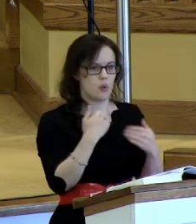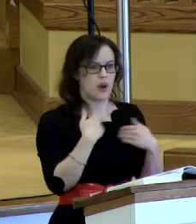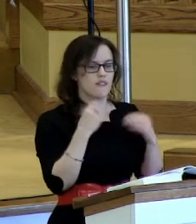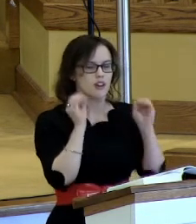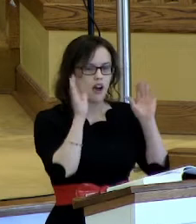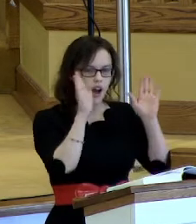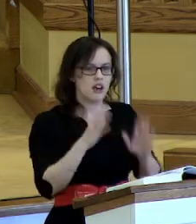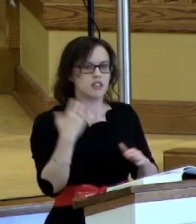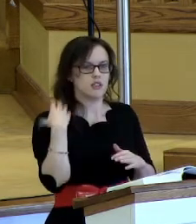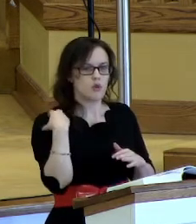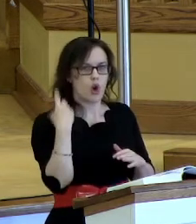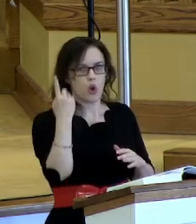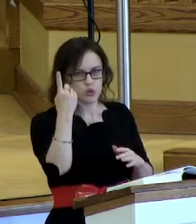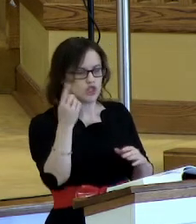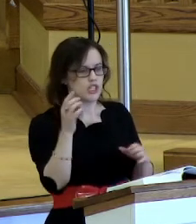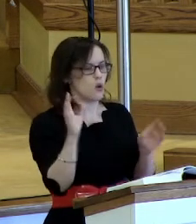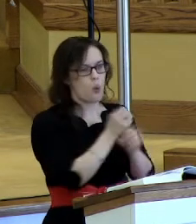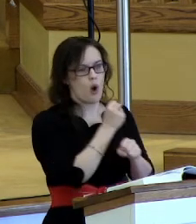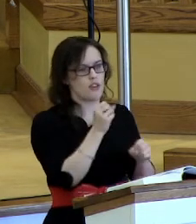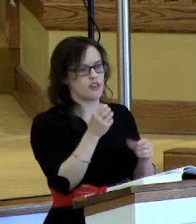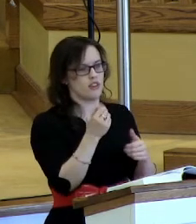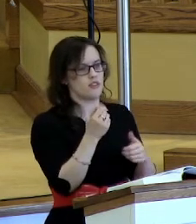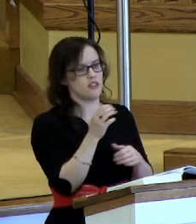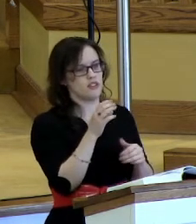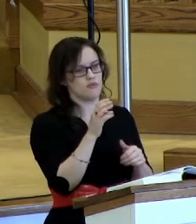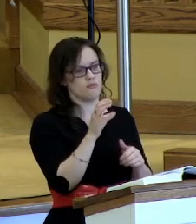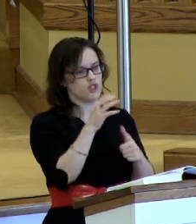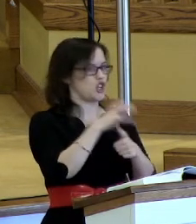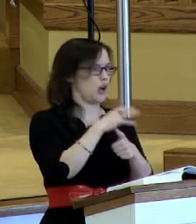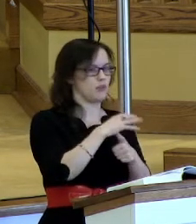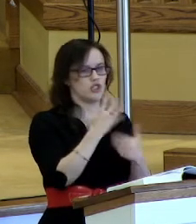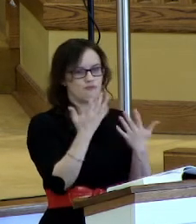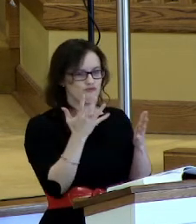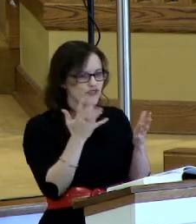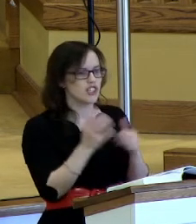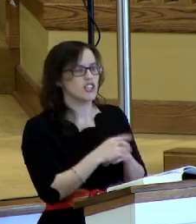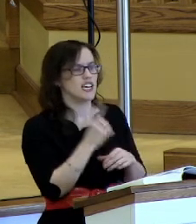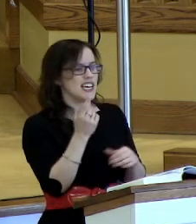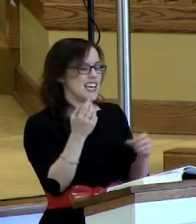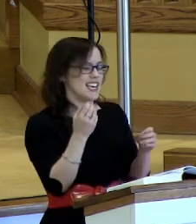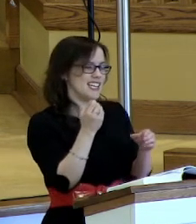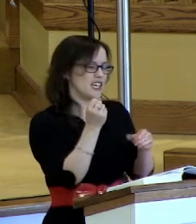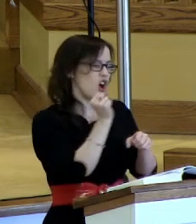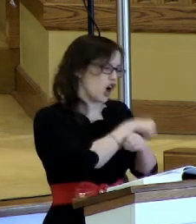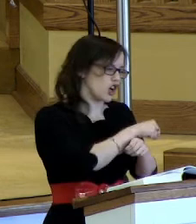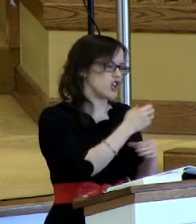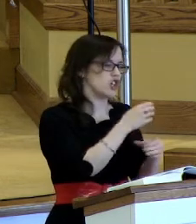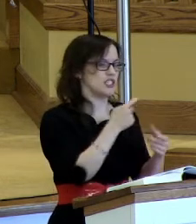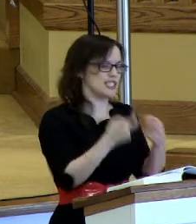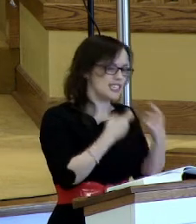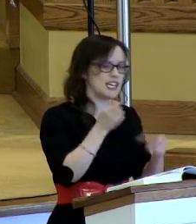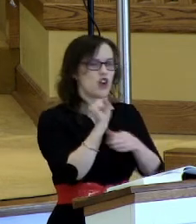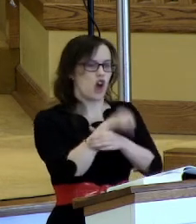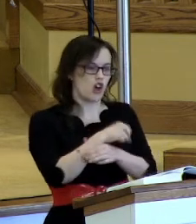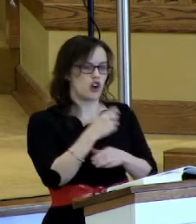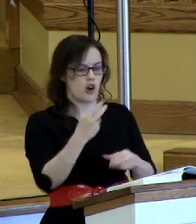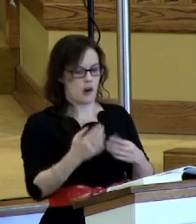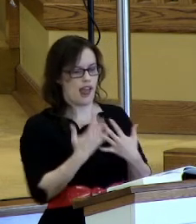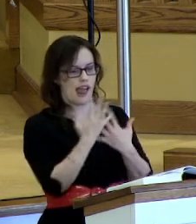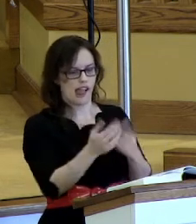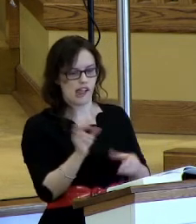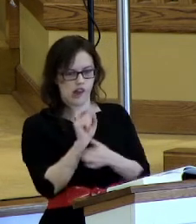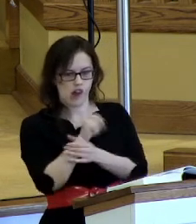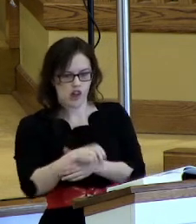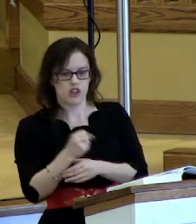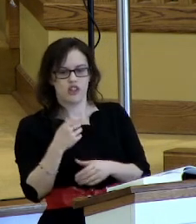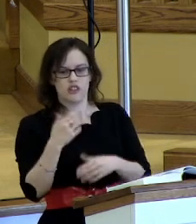there, done that, and won the championship for us all. He defeated sin. He defeated hell. He defeated death. And most of all, he defeated the devil